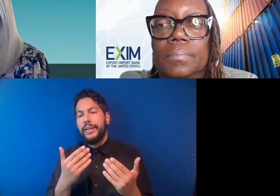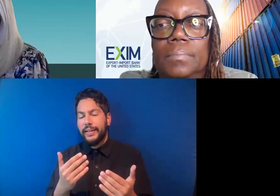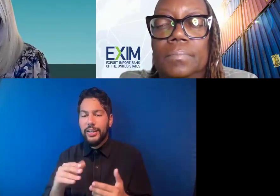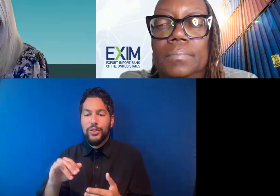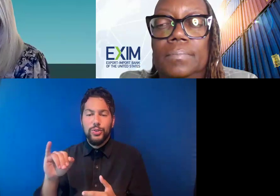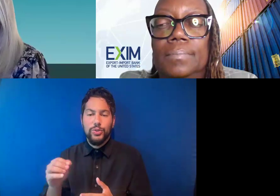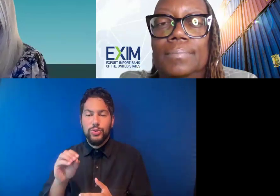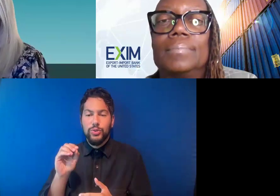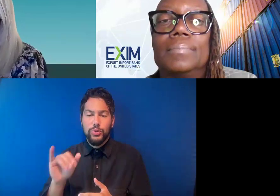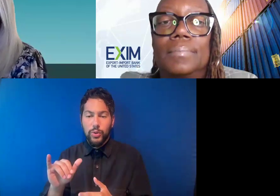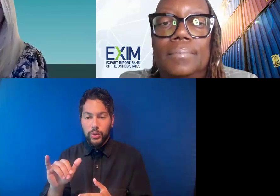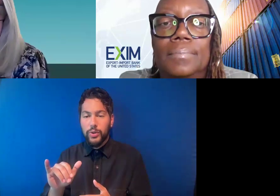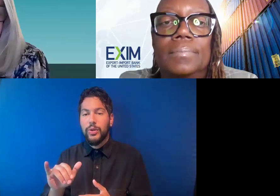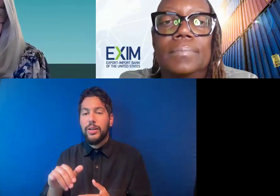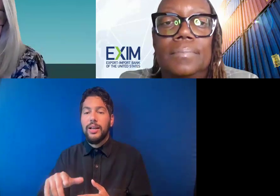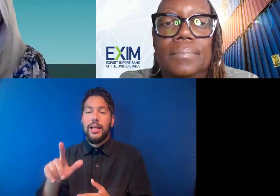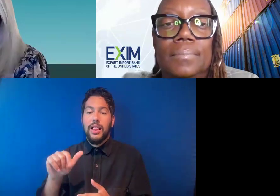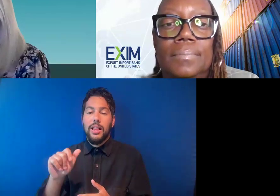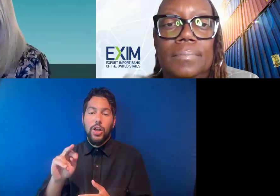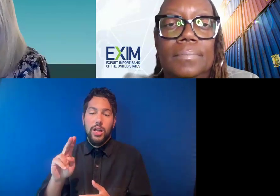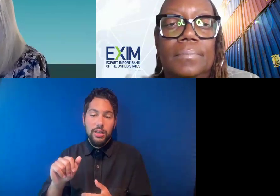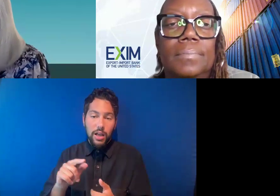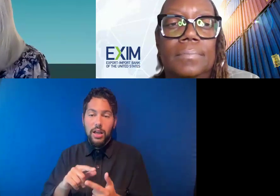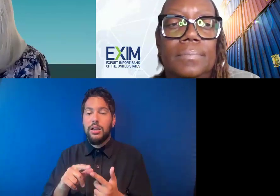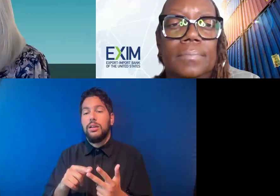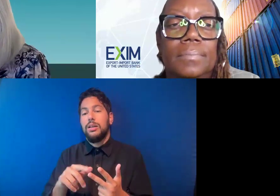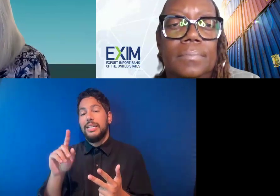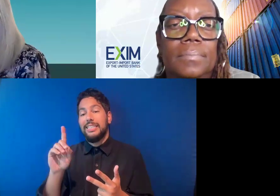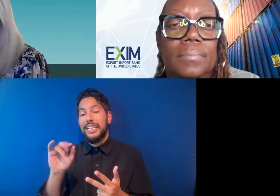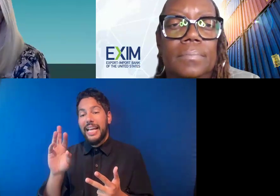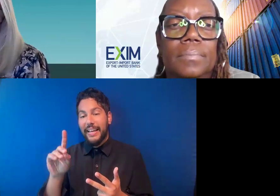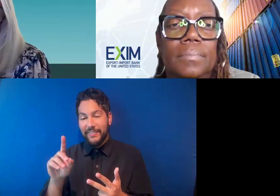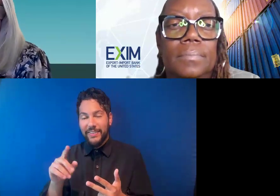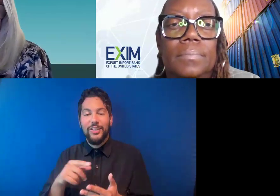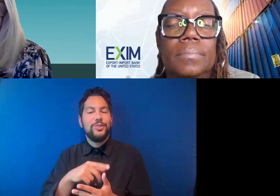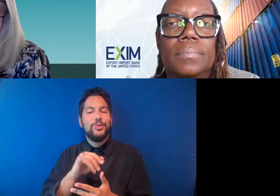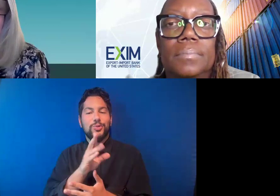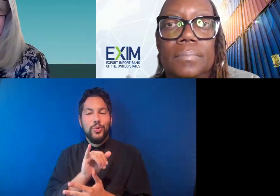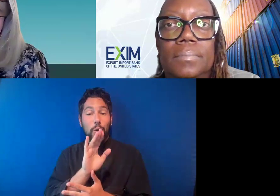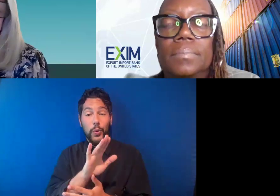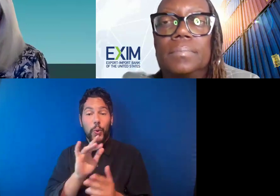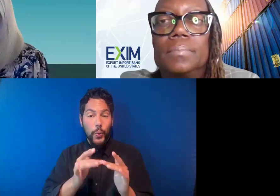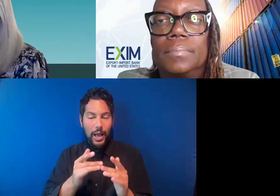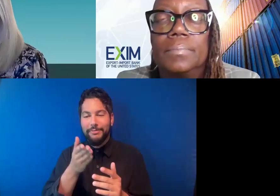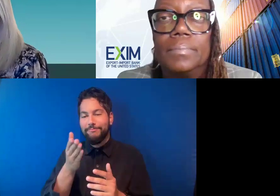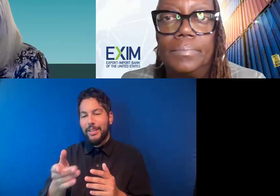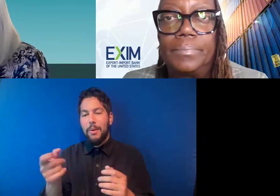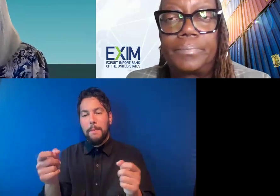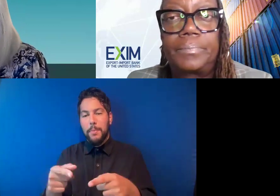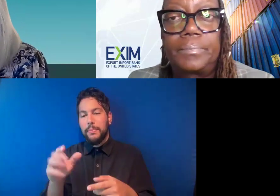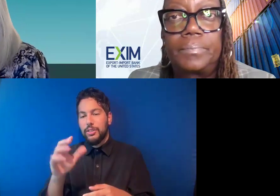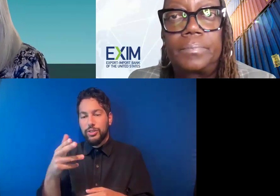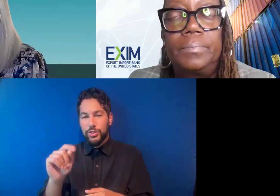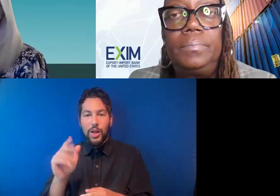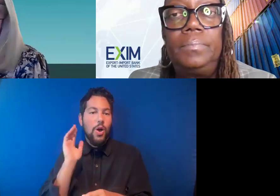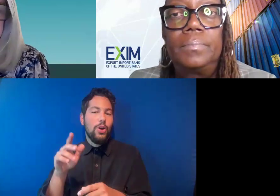Joy, LaTaunya and David. Joy, we did put your website in the chat, and we'll also be sending out